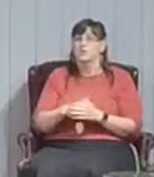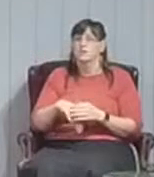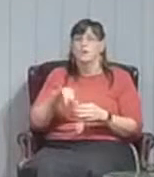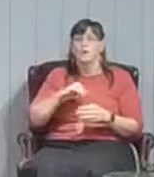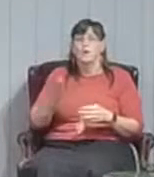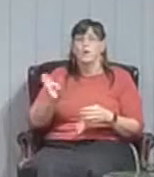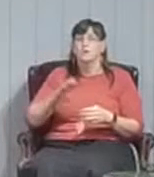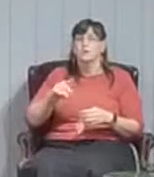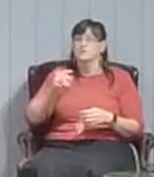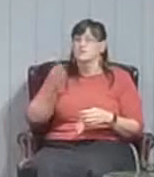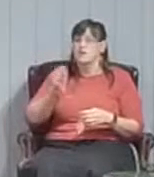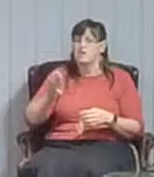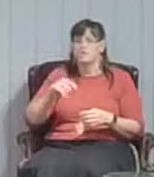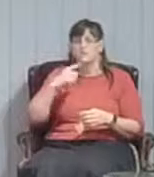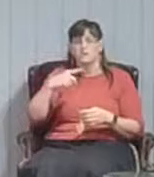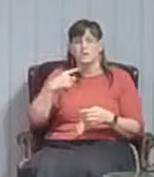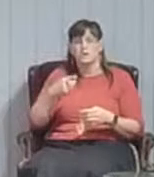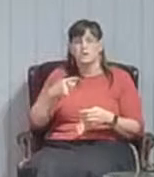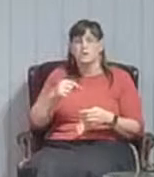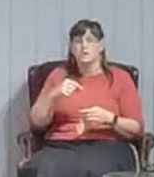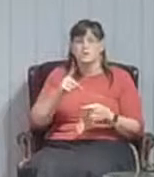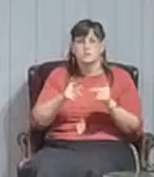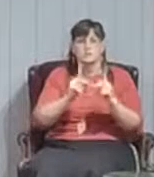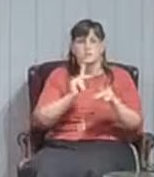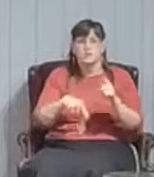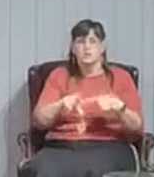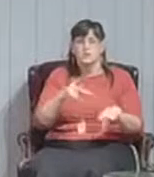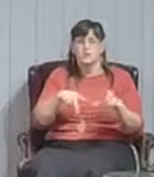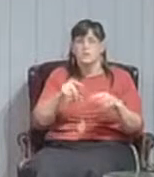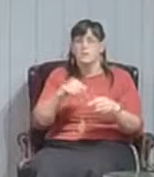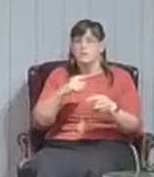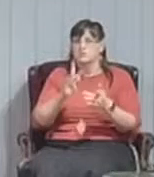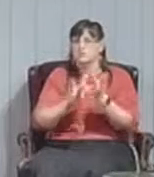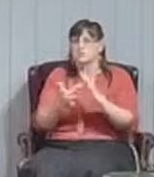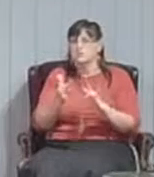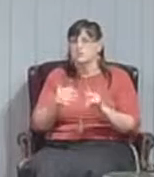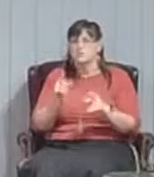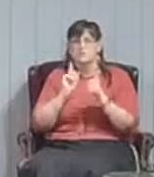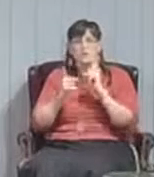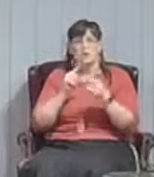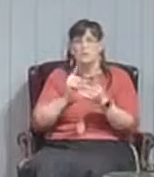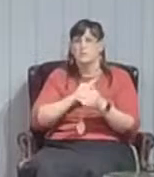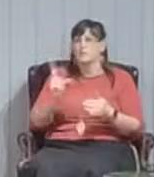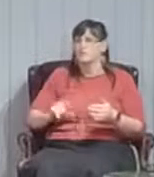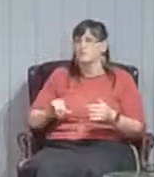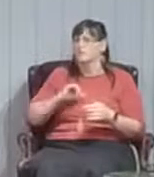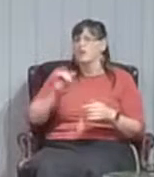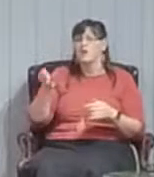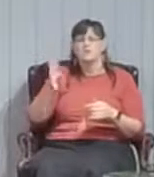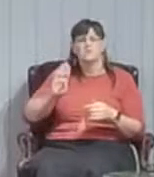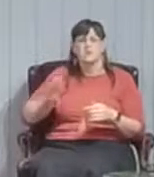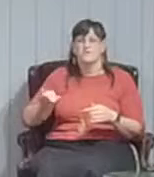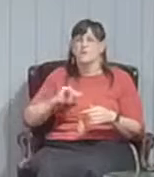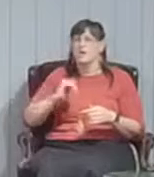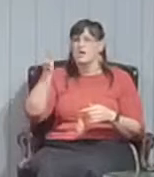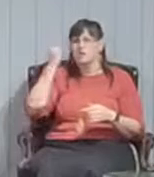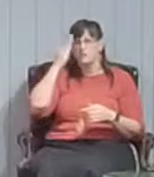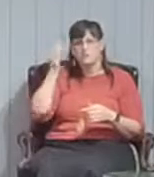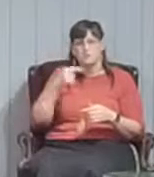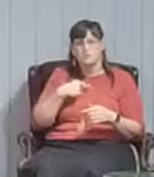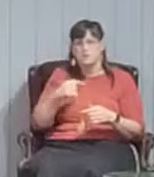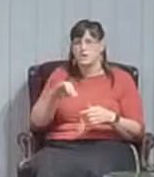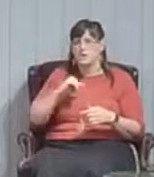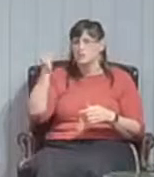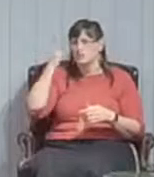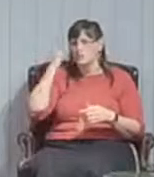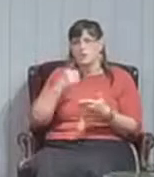I could never talk to someone about Jesus. I could never invite someone to come to church. I could never talk about the Lord. I know me, and I know what I've